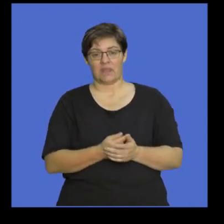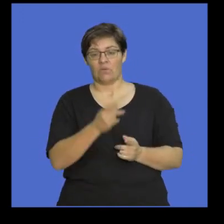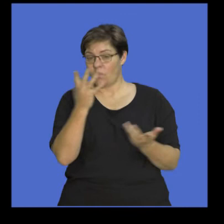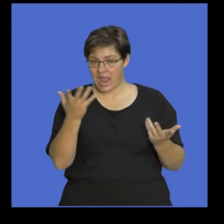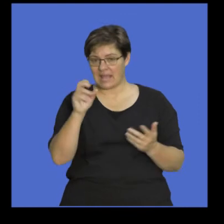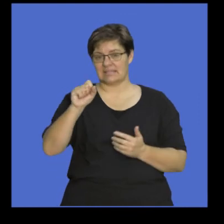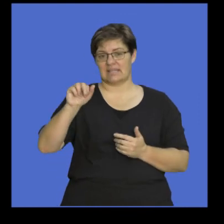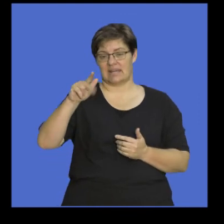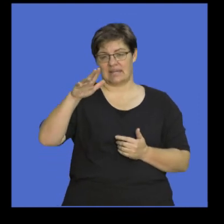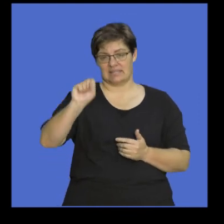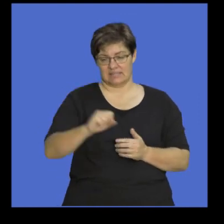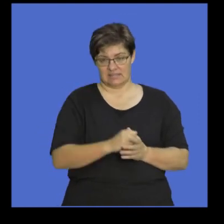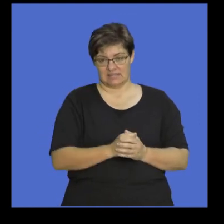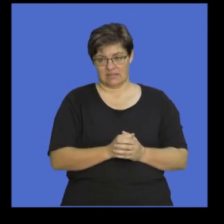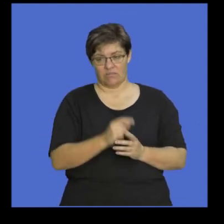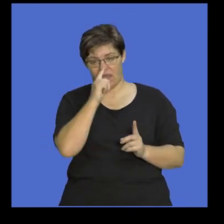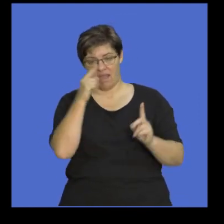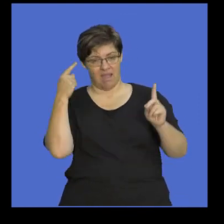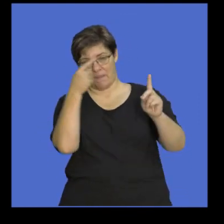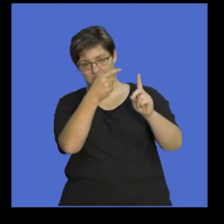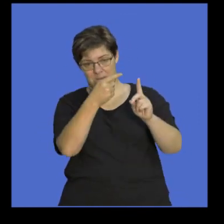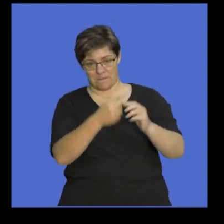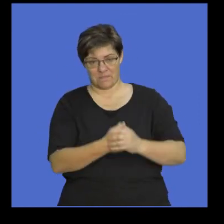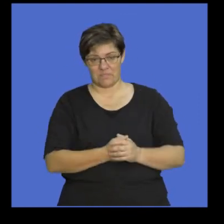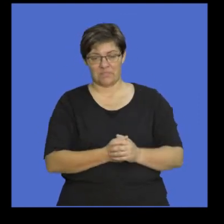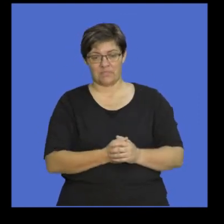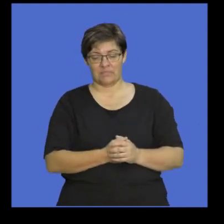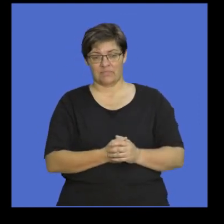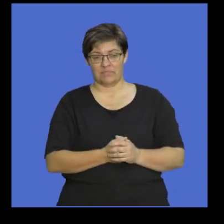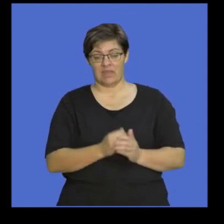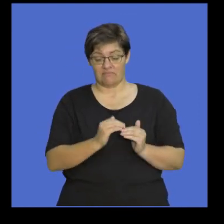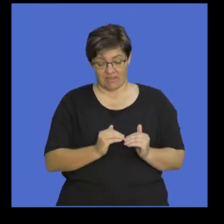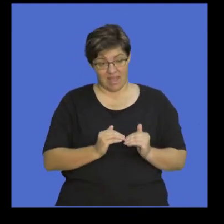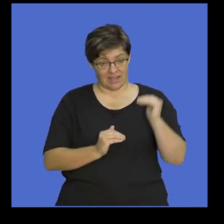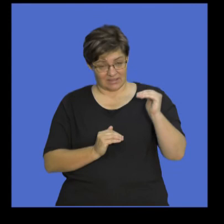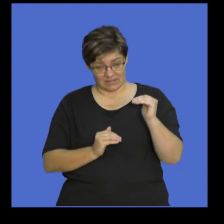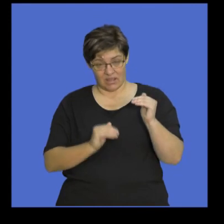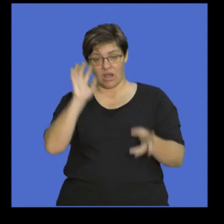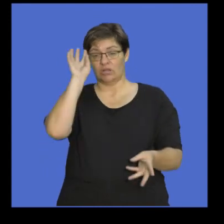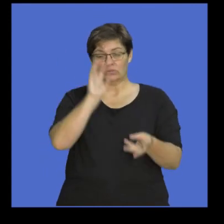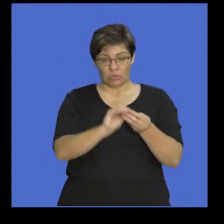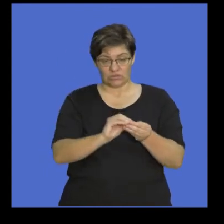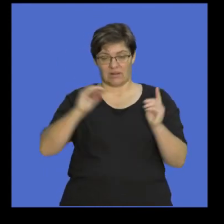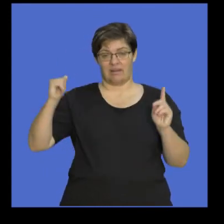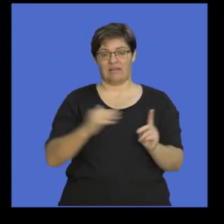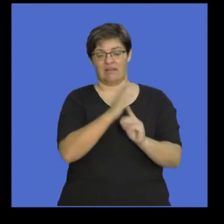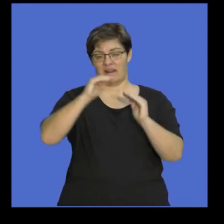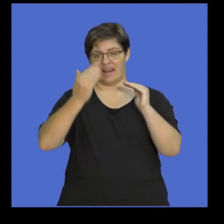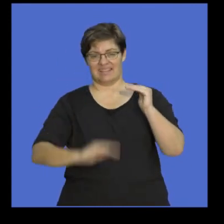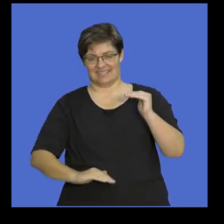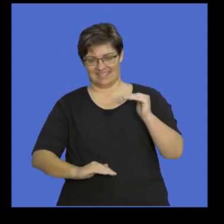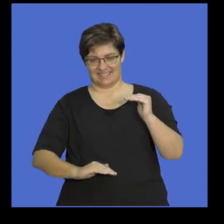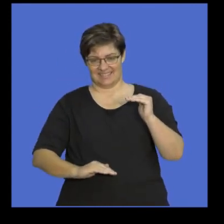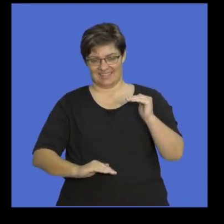by adding more resistors in series, okay? Because that's the scenario that we had, okay? If you increase the resistance, the